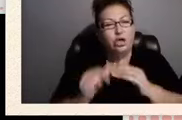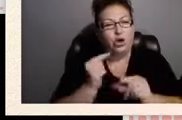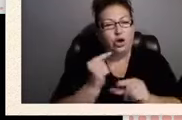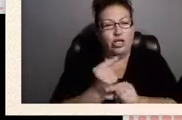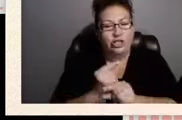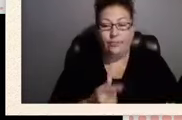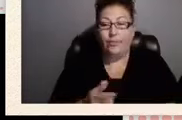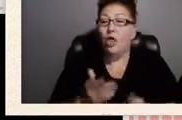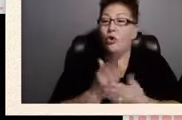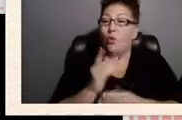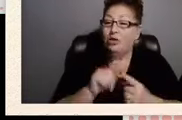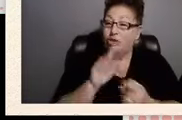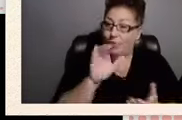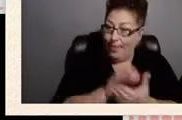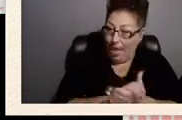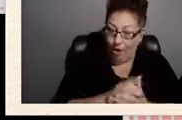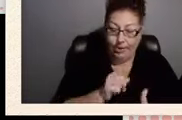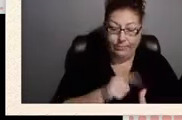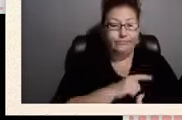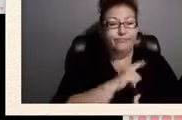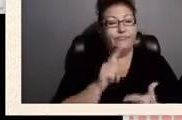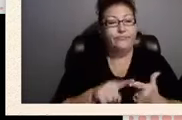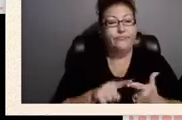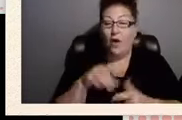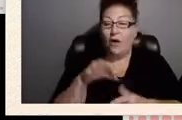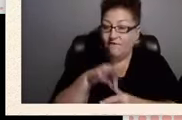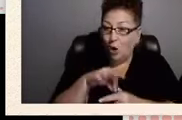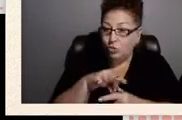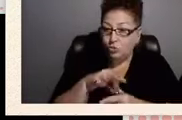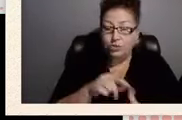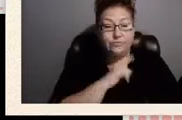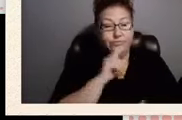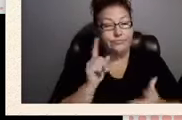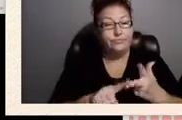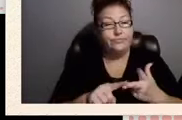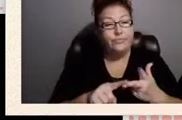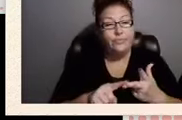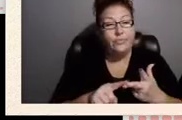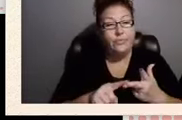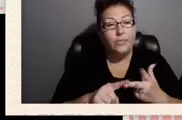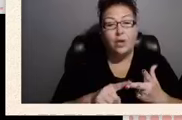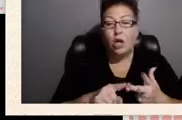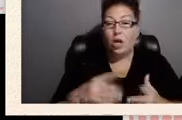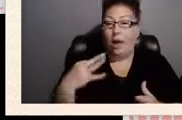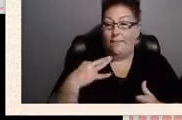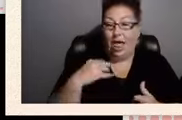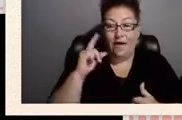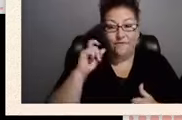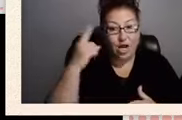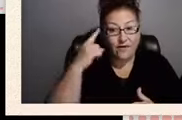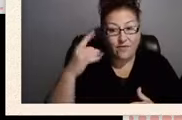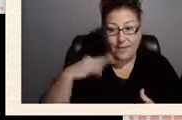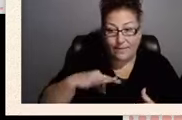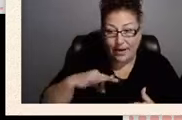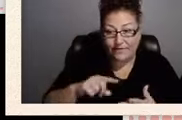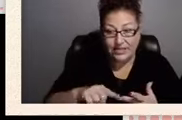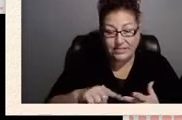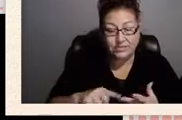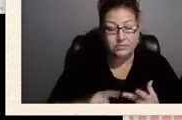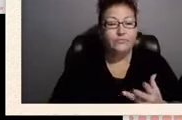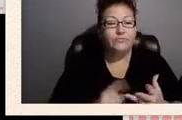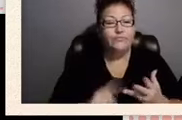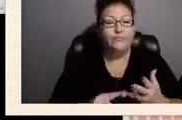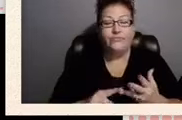get married, the right to vote, the right to personally apply for government benefits, the right to have a